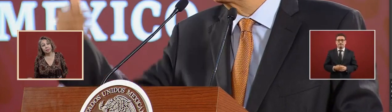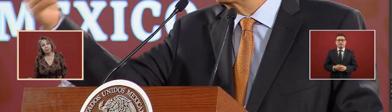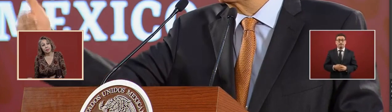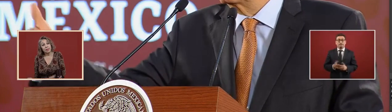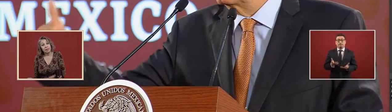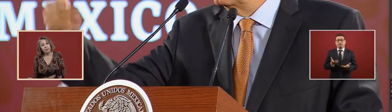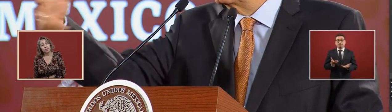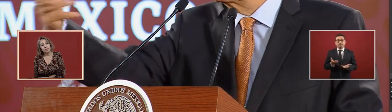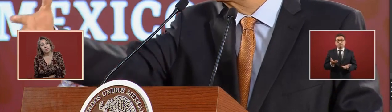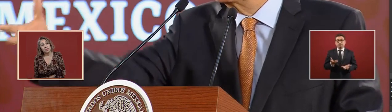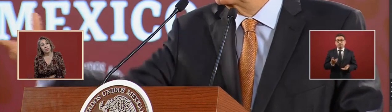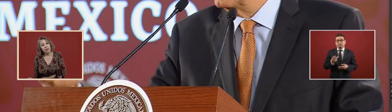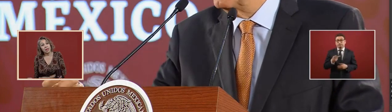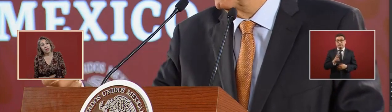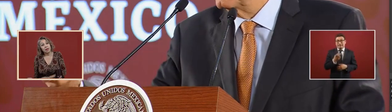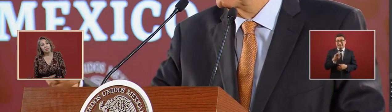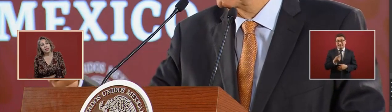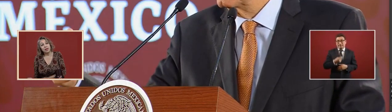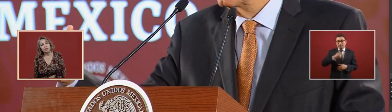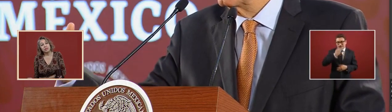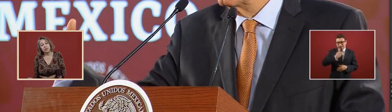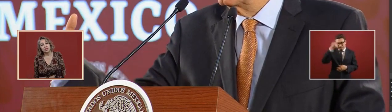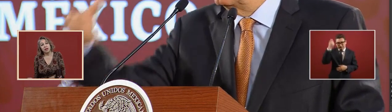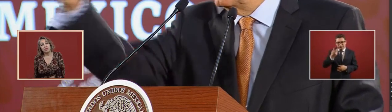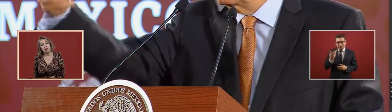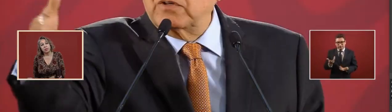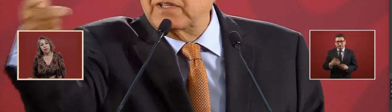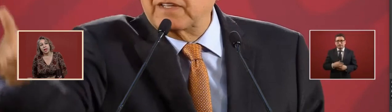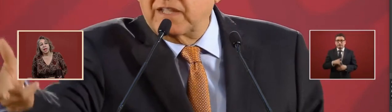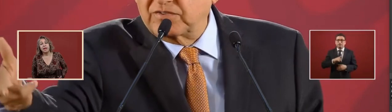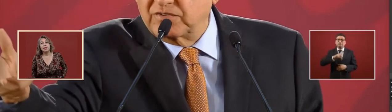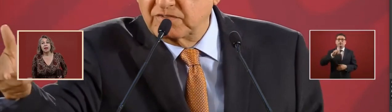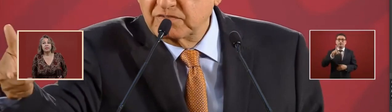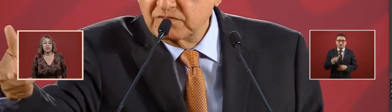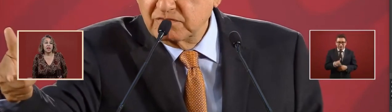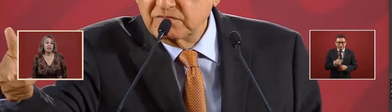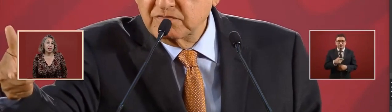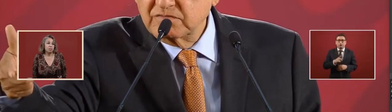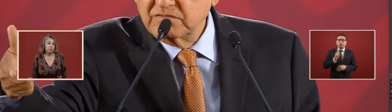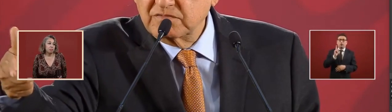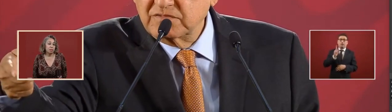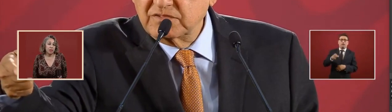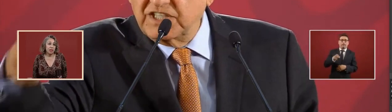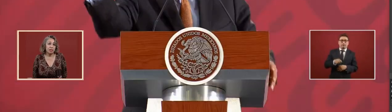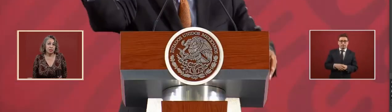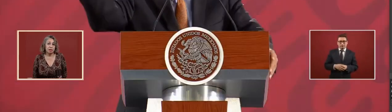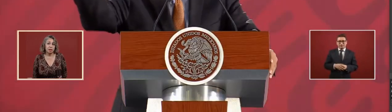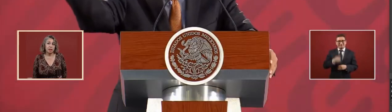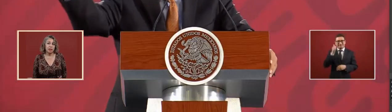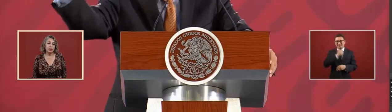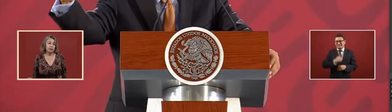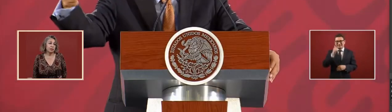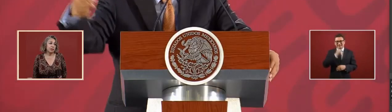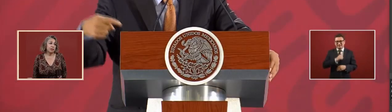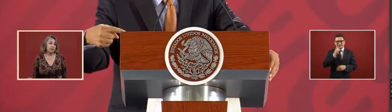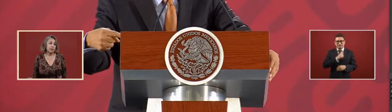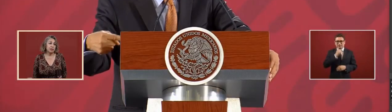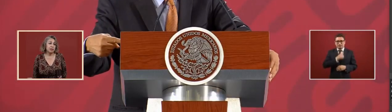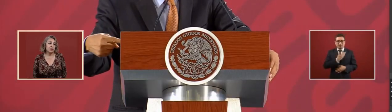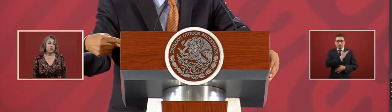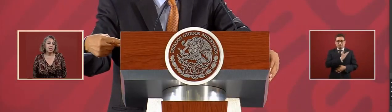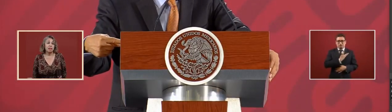pero ese es el primer tapazo. But that was the first cover. Luego, el dedazo. And then after that, they siempre